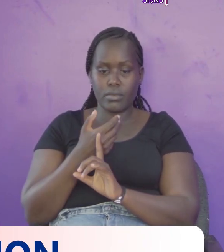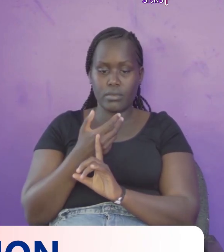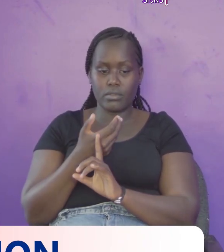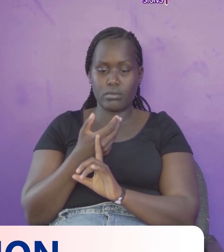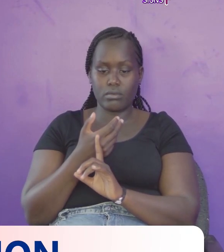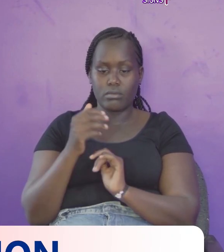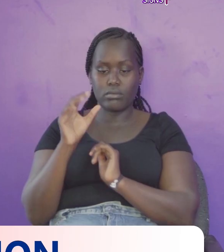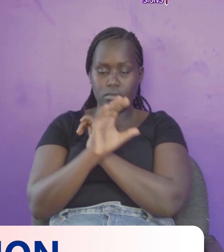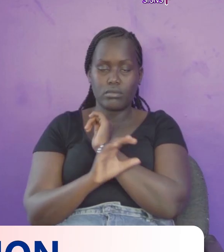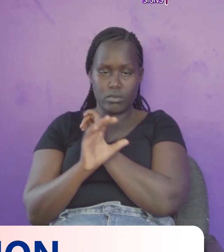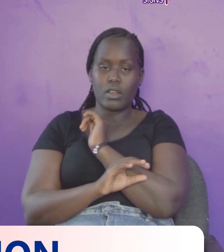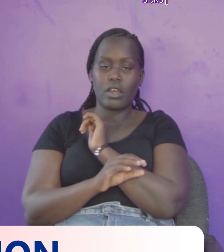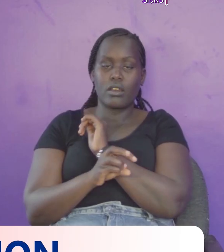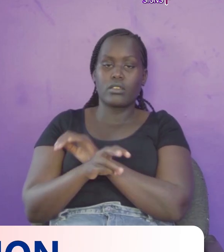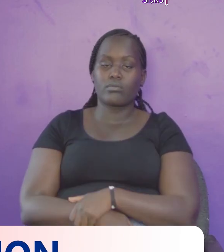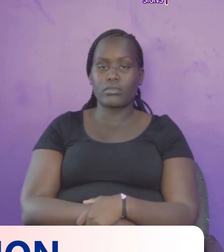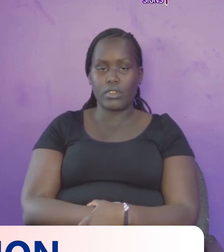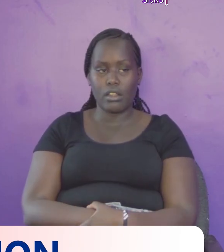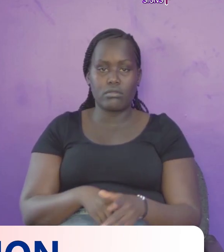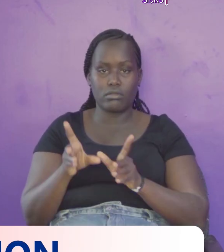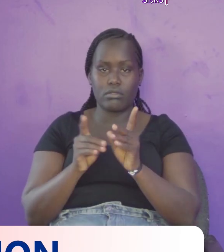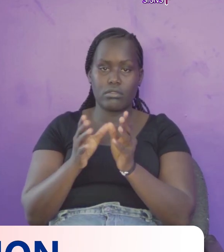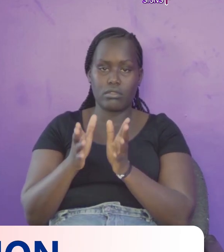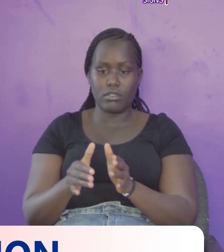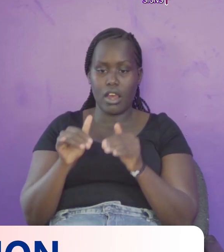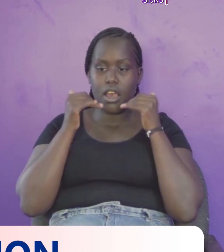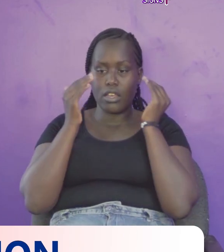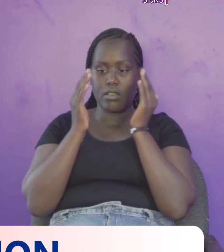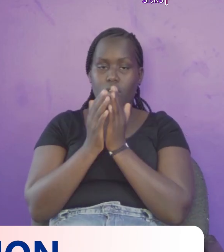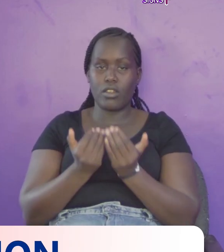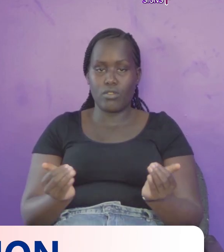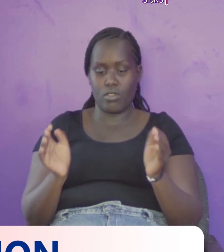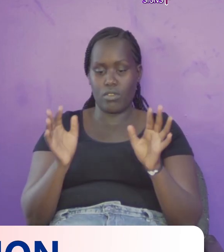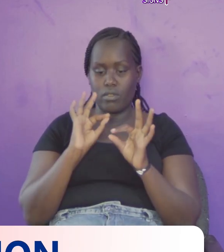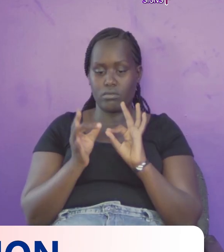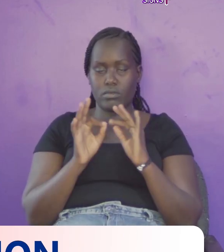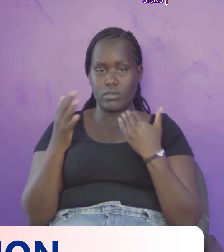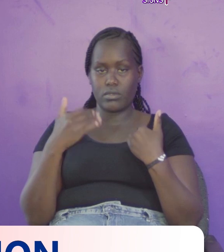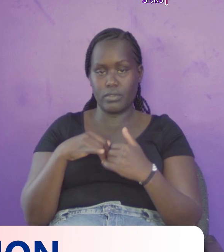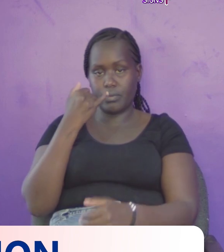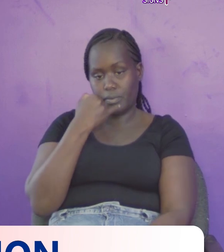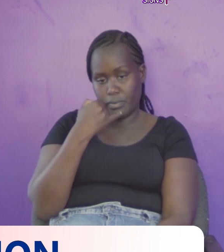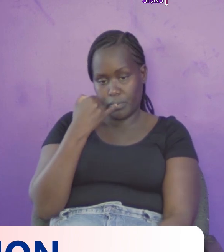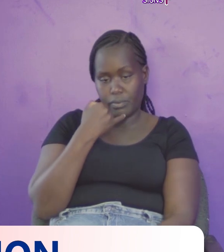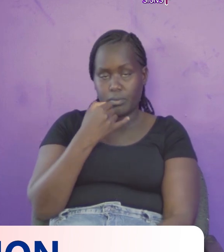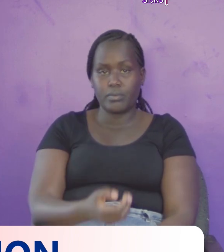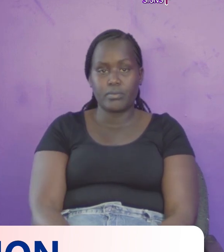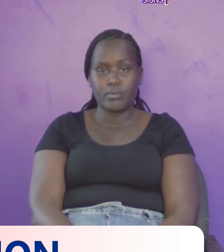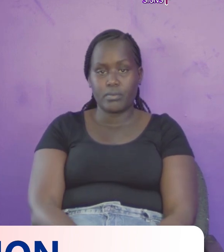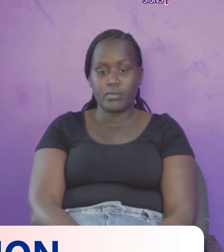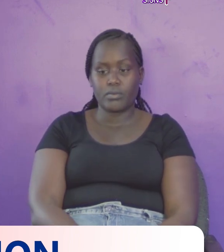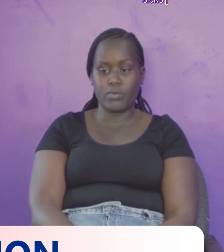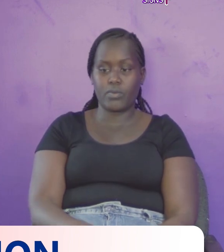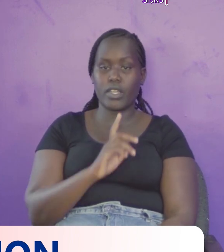this country. Maureen Okal is the director, Smile Natoto. We are with Irene Chebiwot on the sign language interpretation